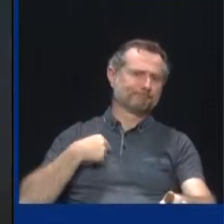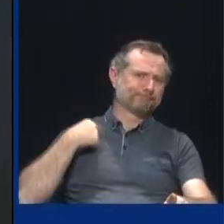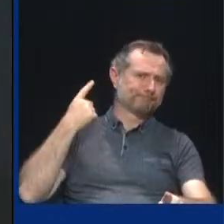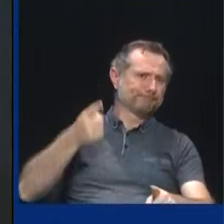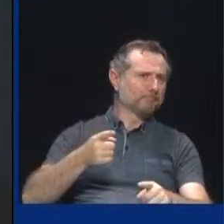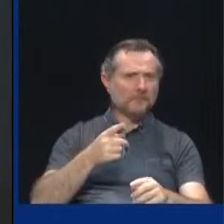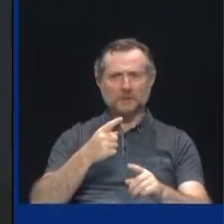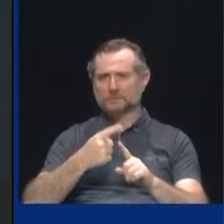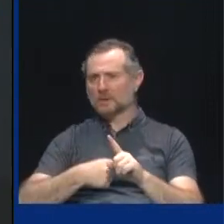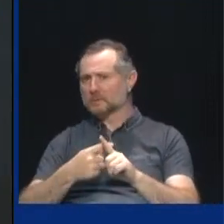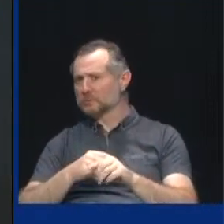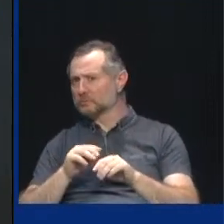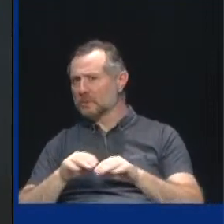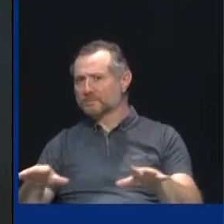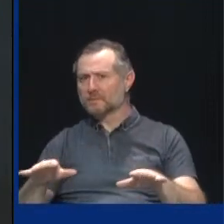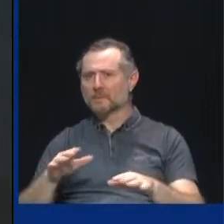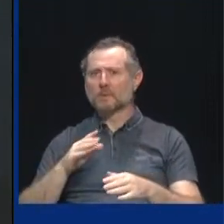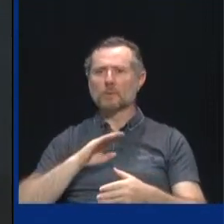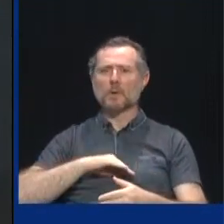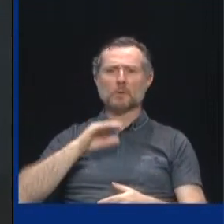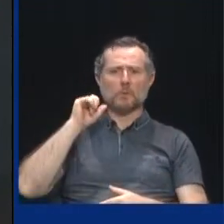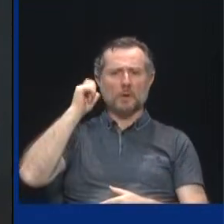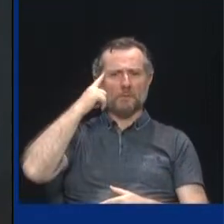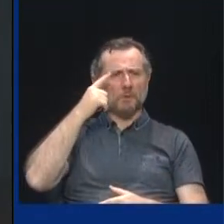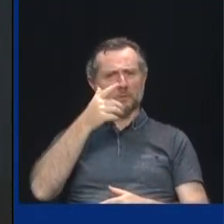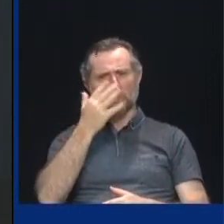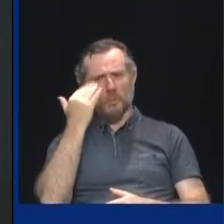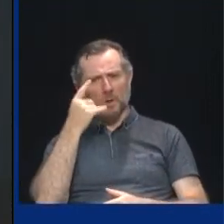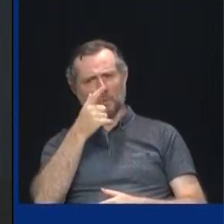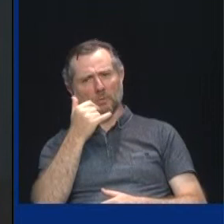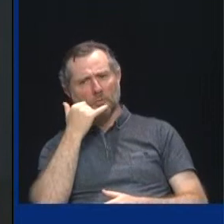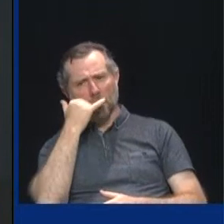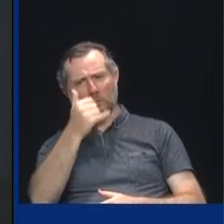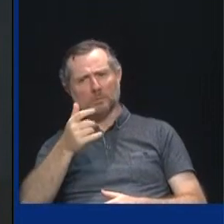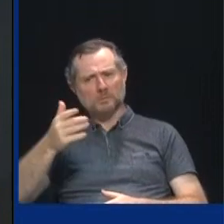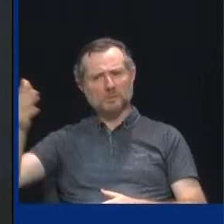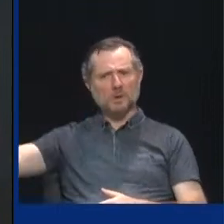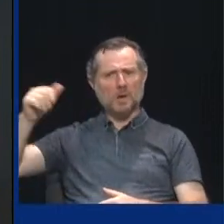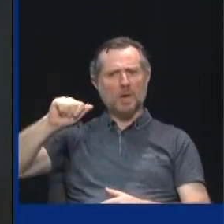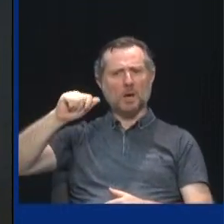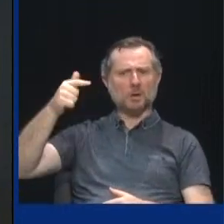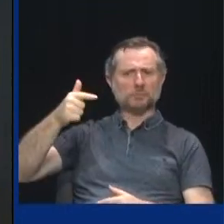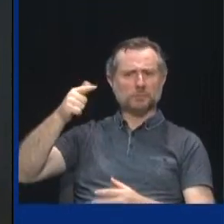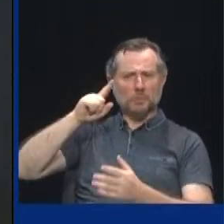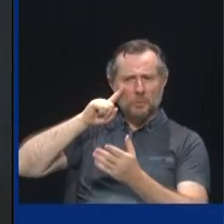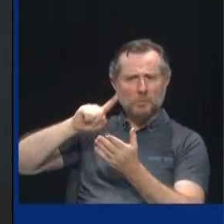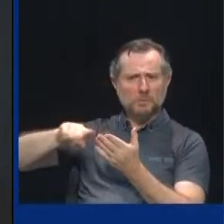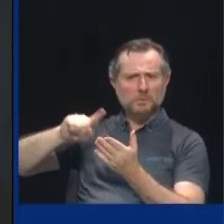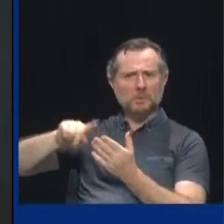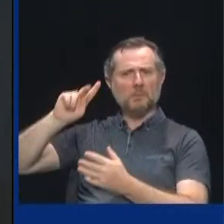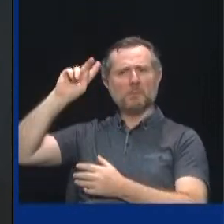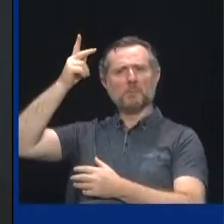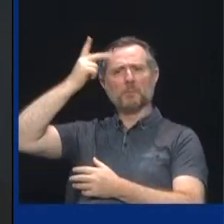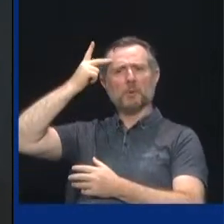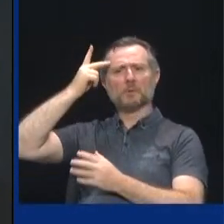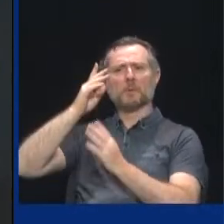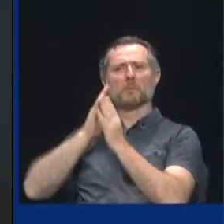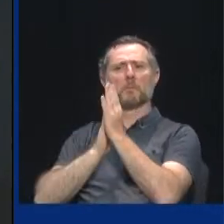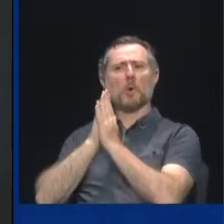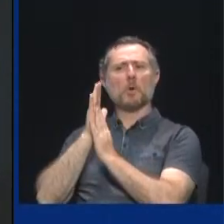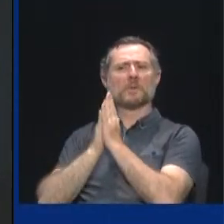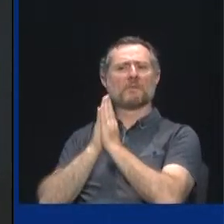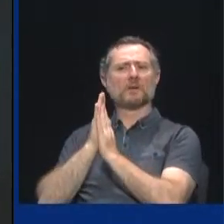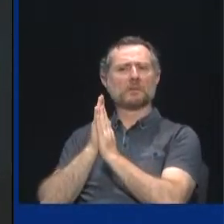program? And also, Governor, why is your office calling the AG's probe politically motivated when many of your allies have called for people to support